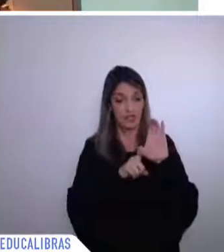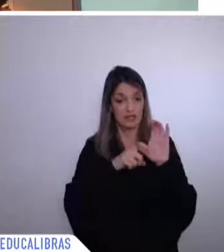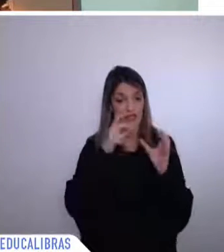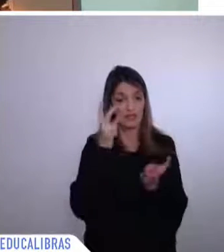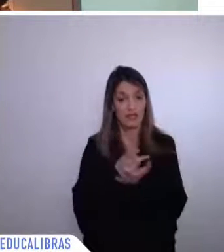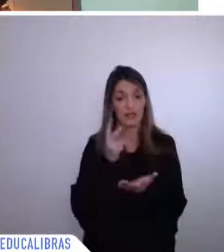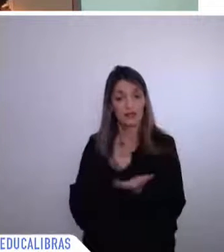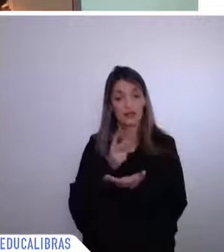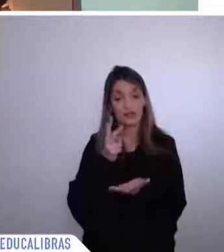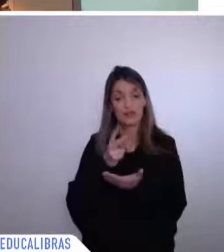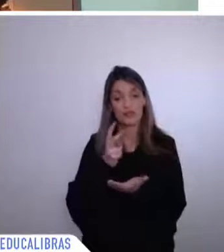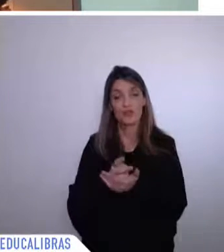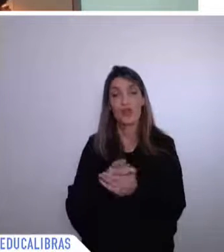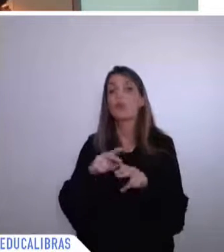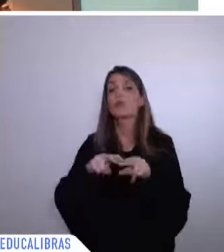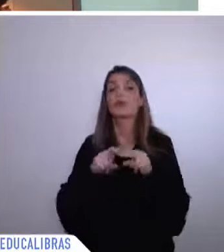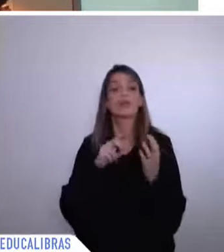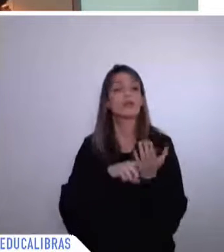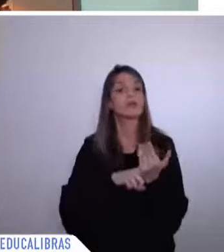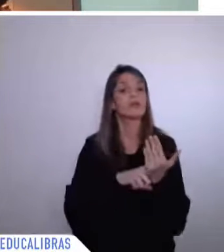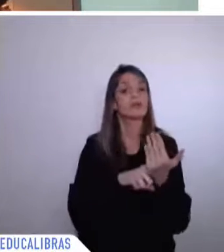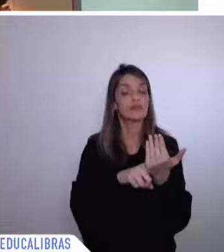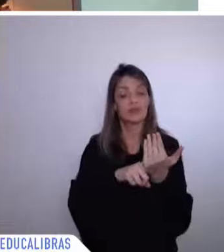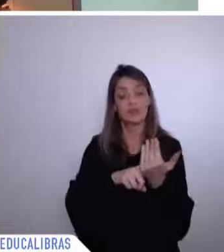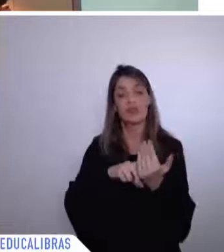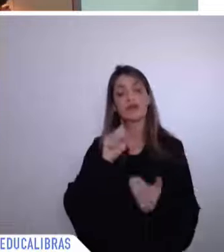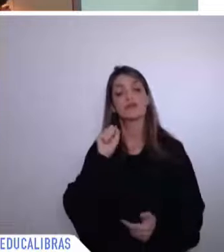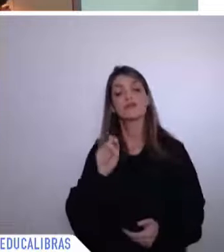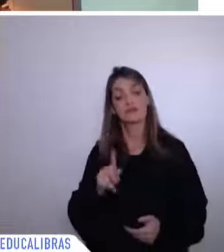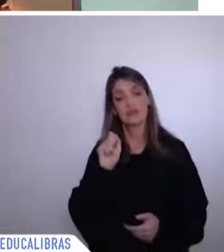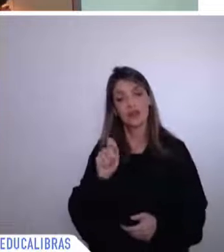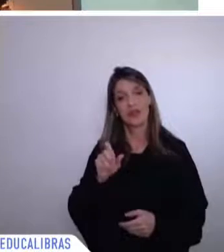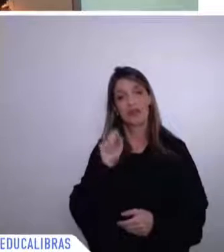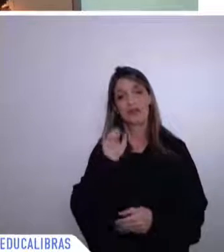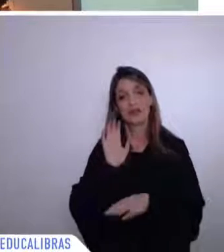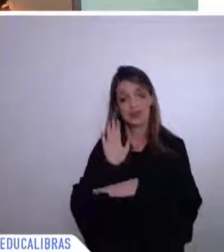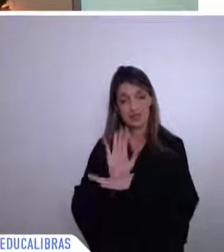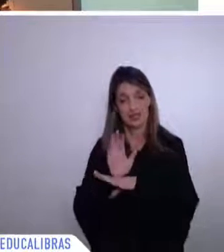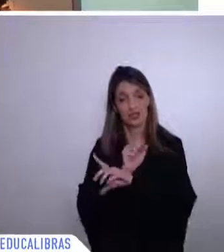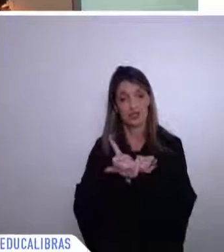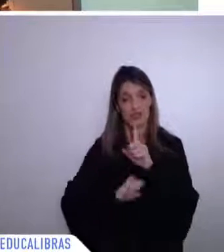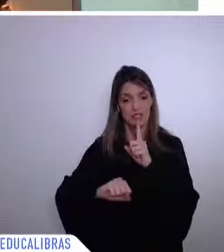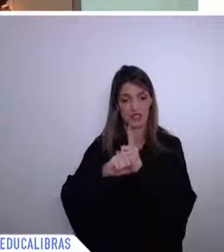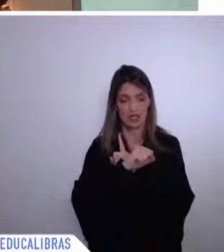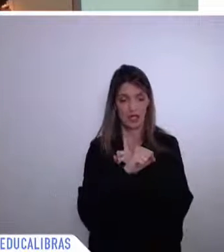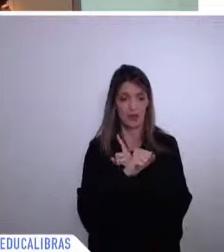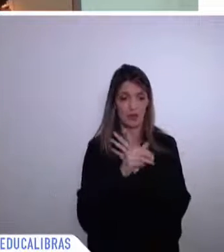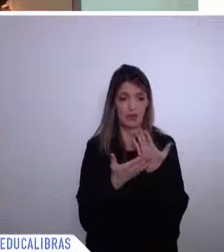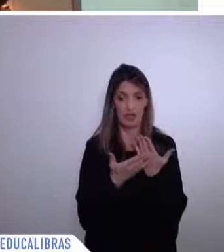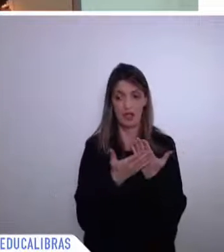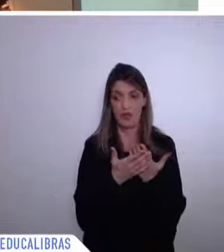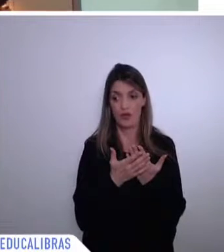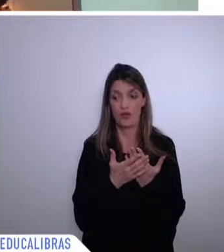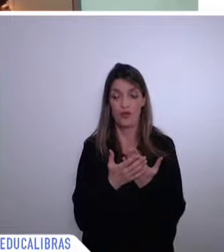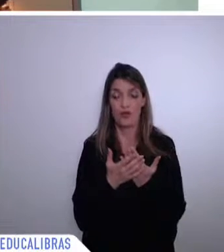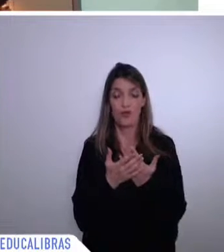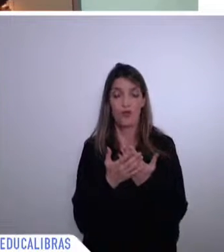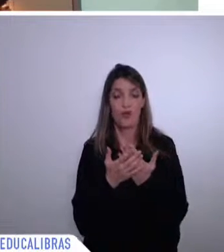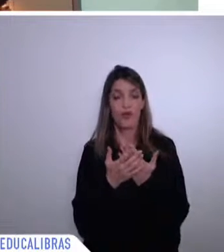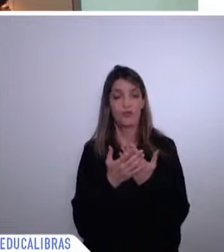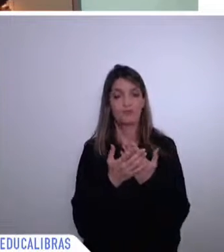risk is just continues, especially with with the social